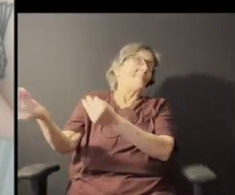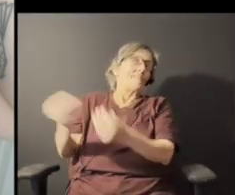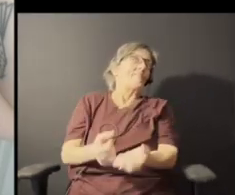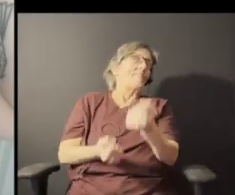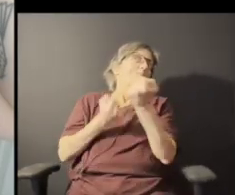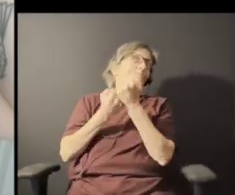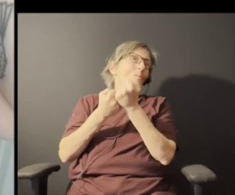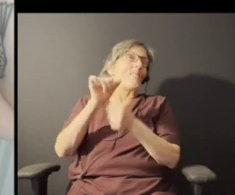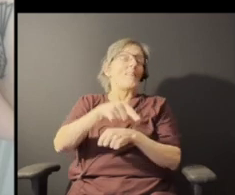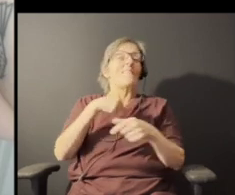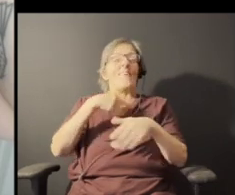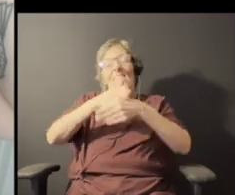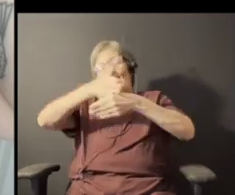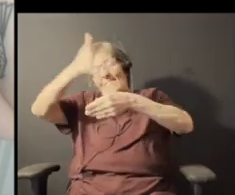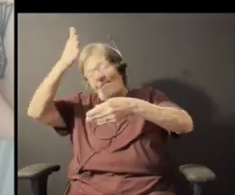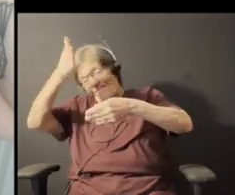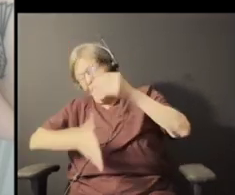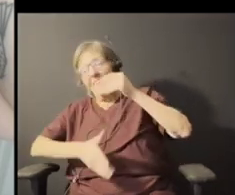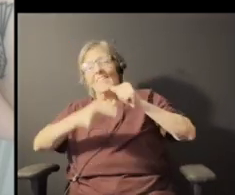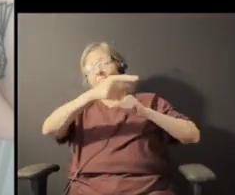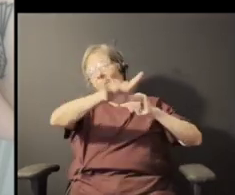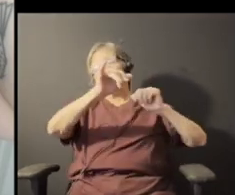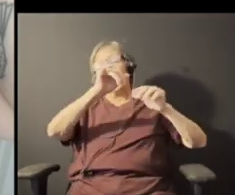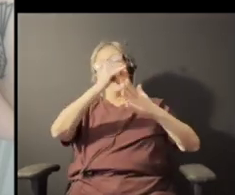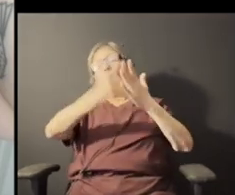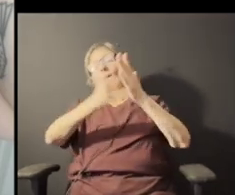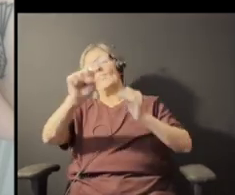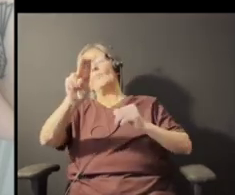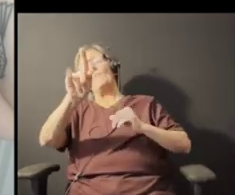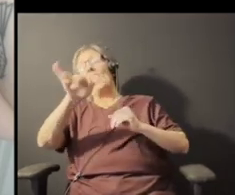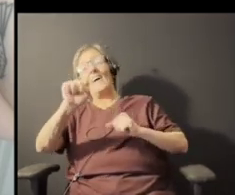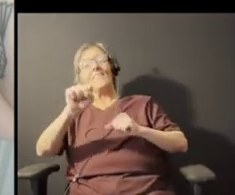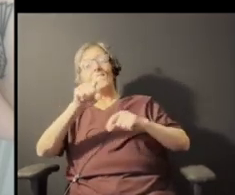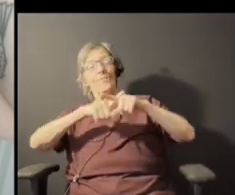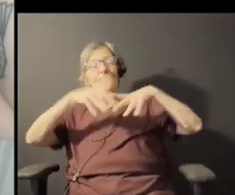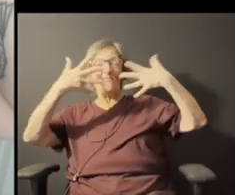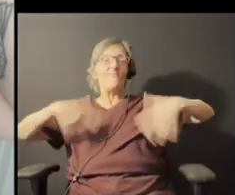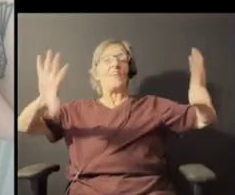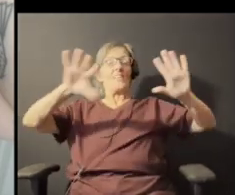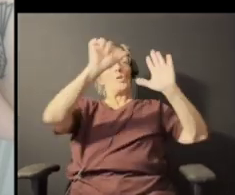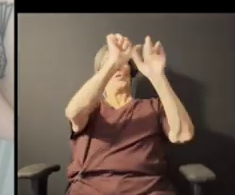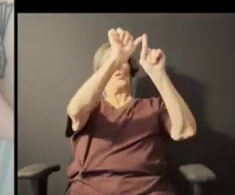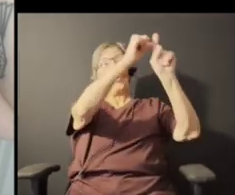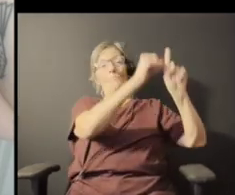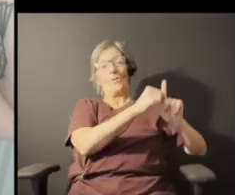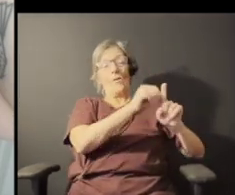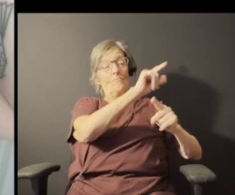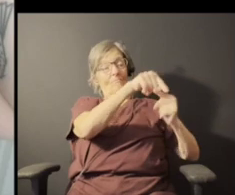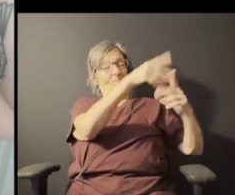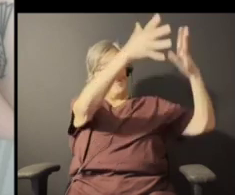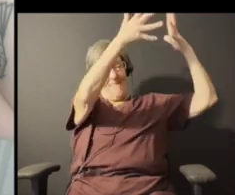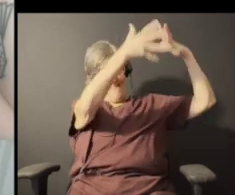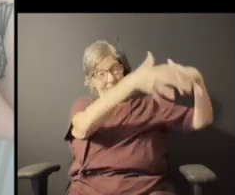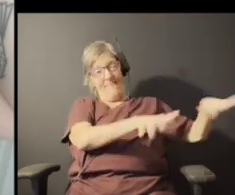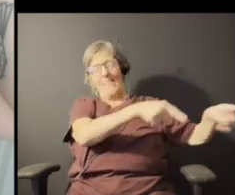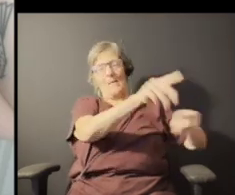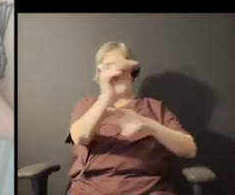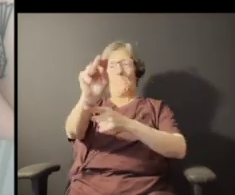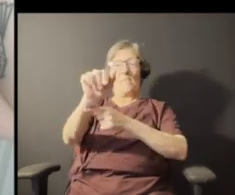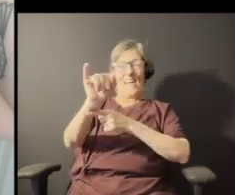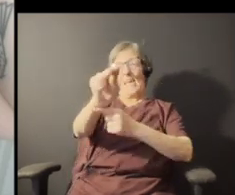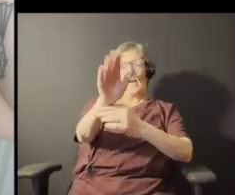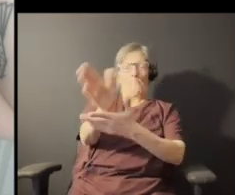that I can get the rest of the art supplies that I need for it. But once that's done, that's kind of the